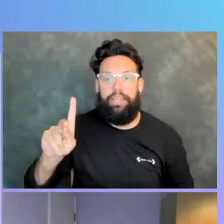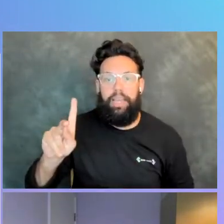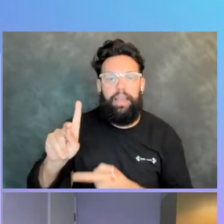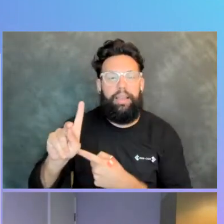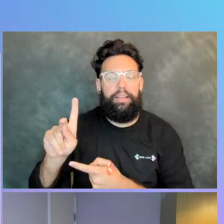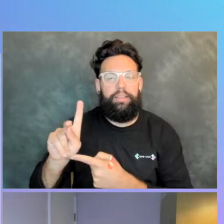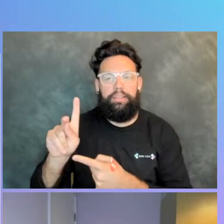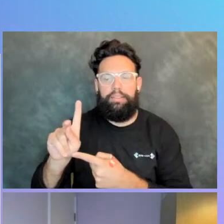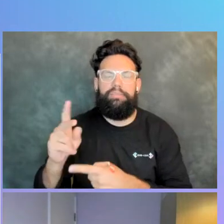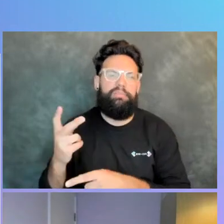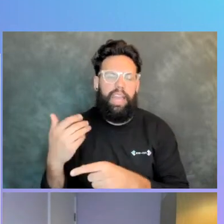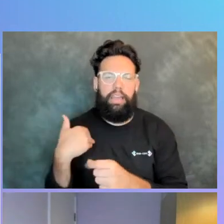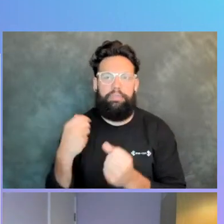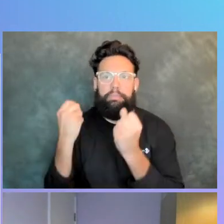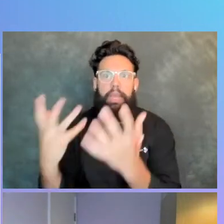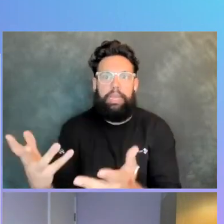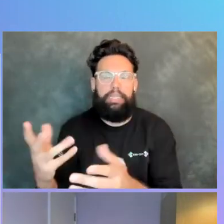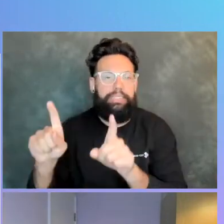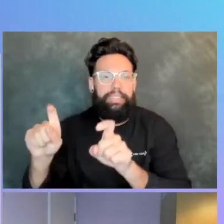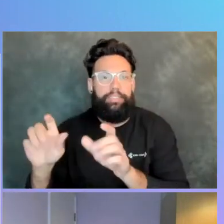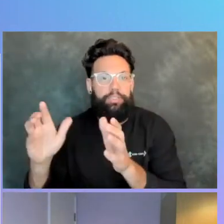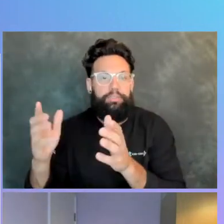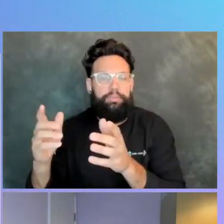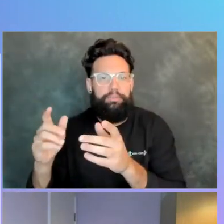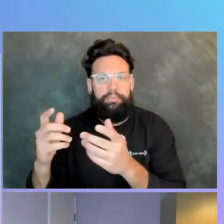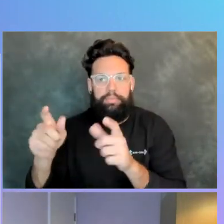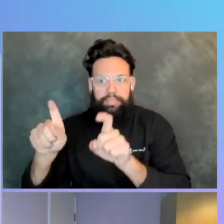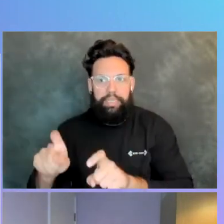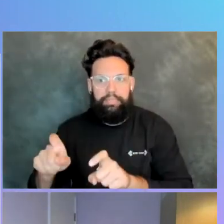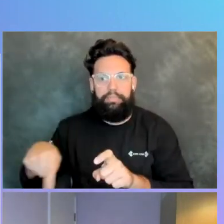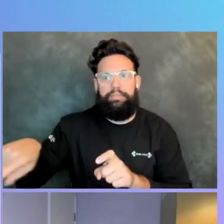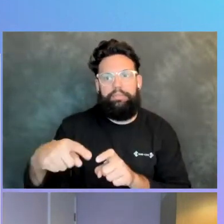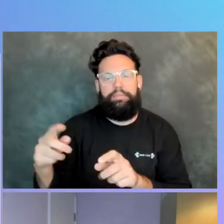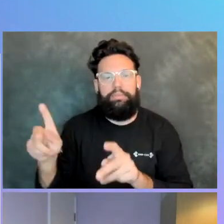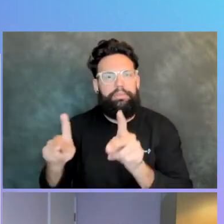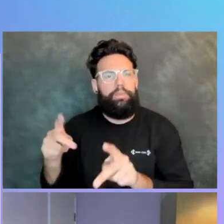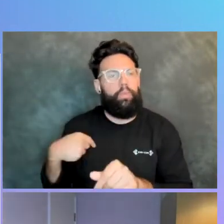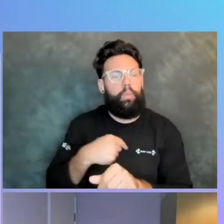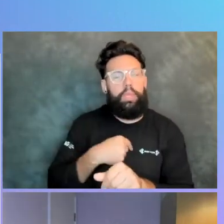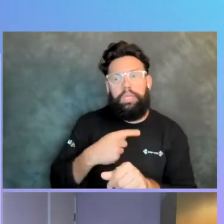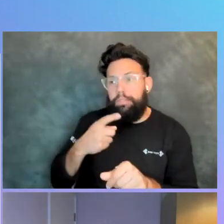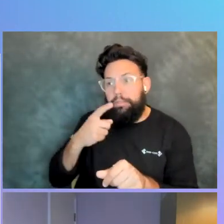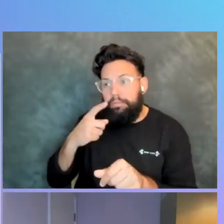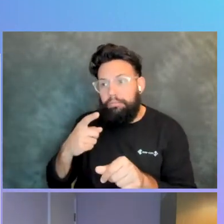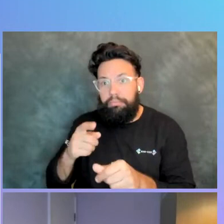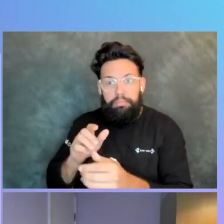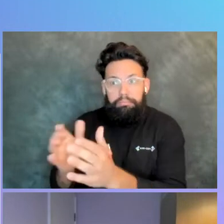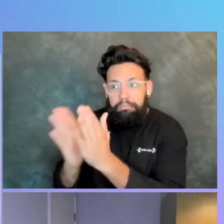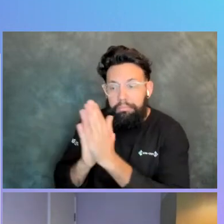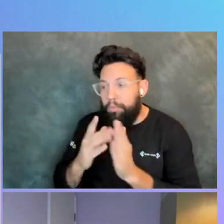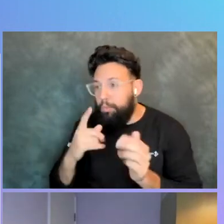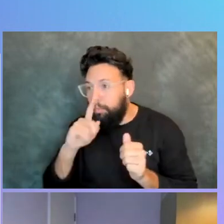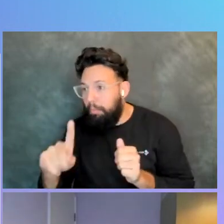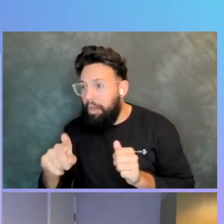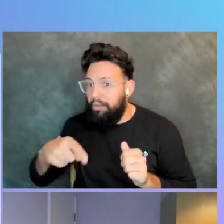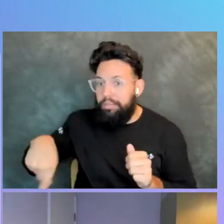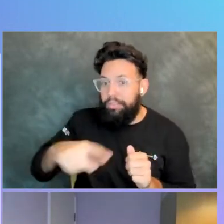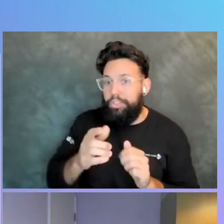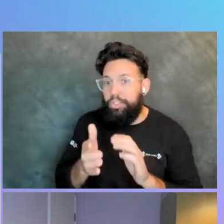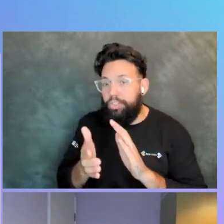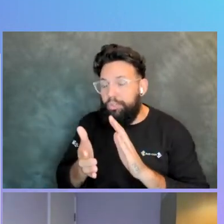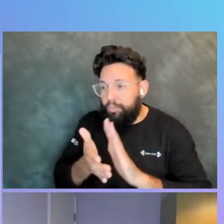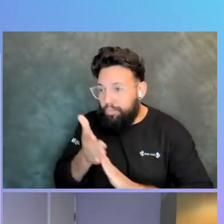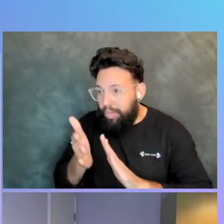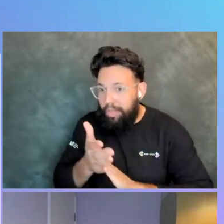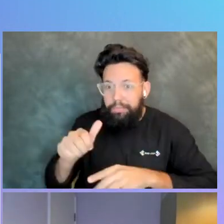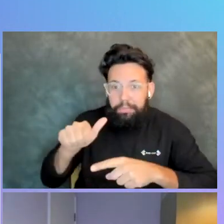disabilities who use a range of technology. We asked them for their time to run some practice sessions and asked them to approach this as a person with